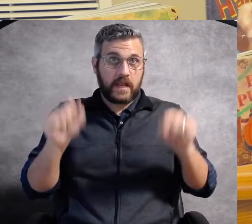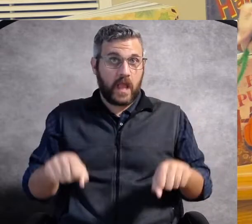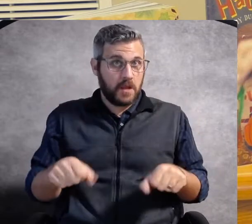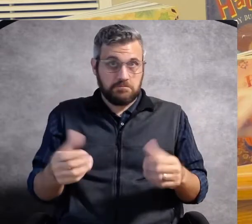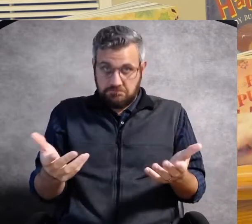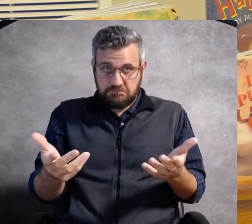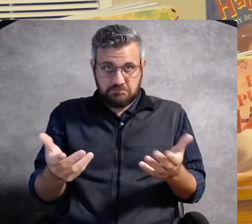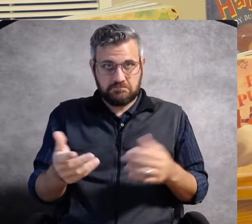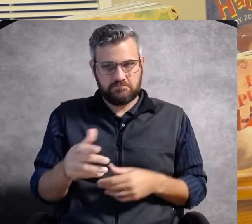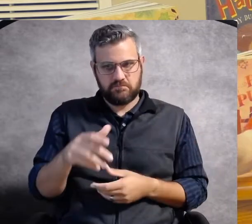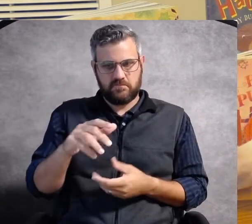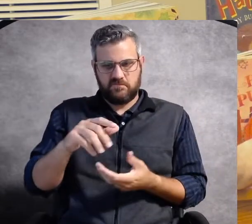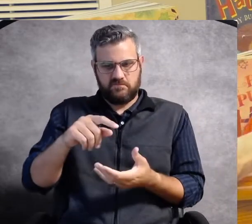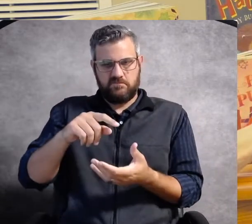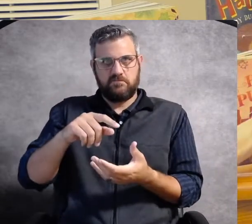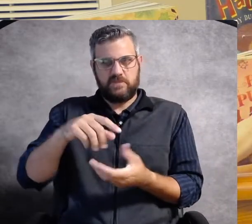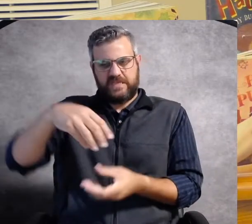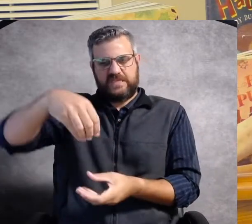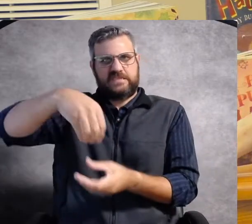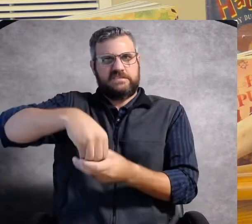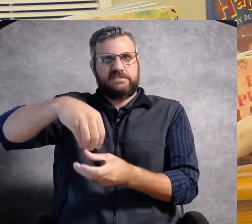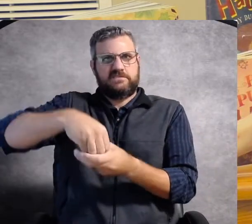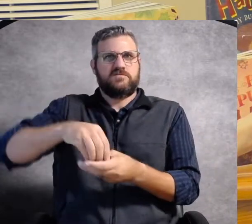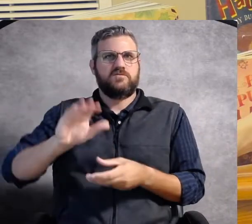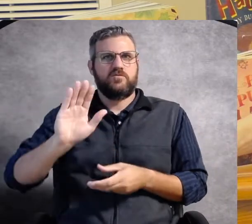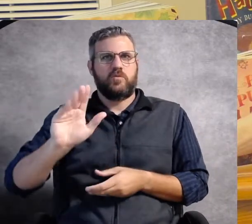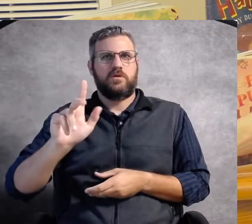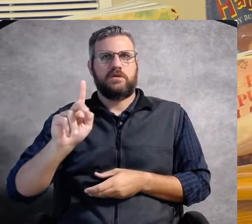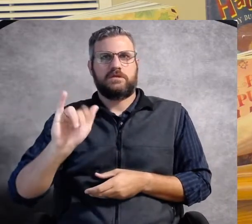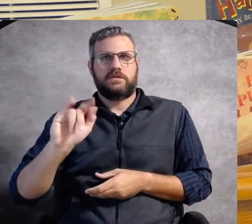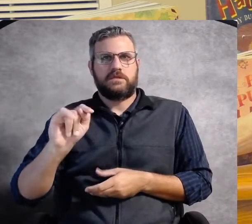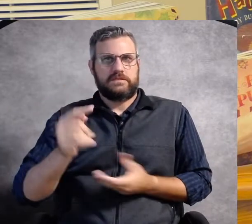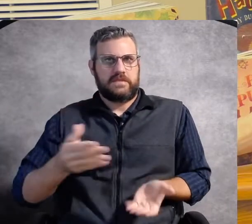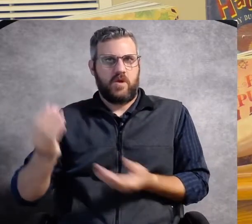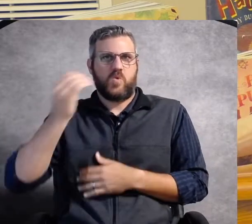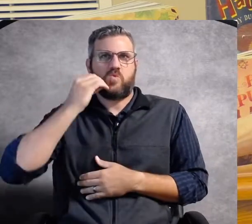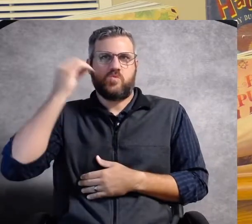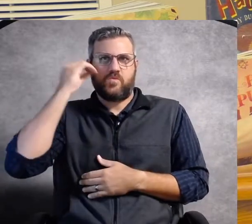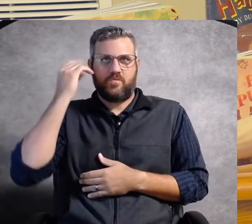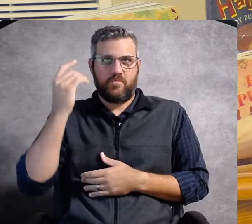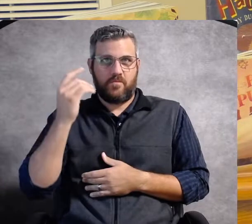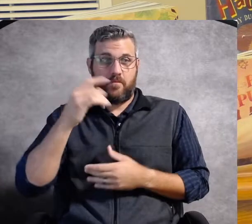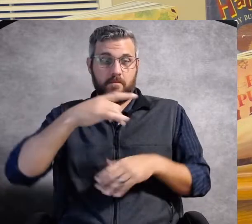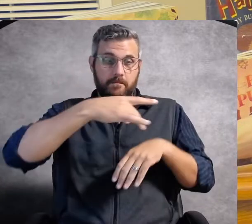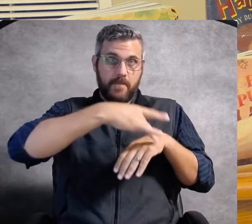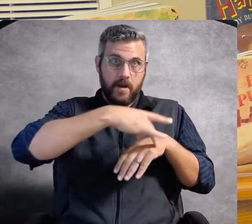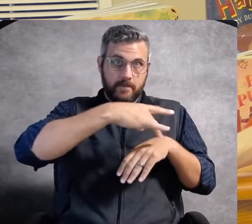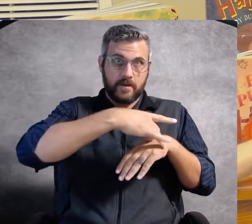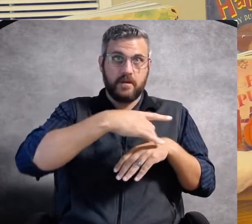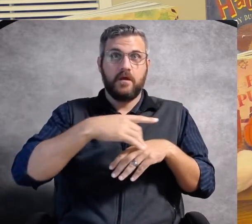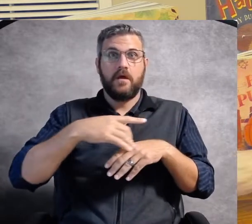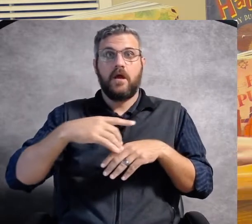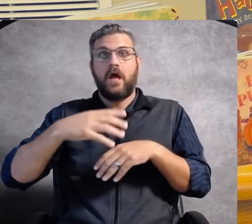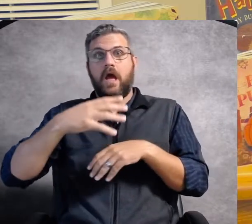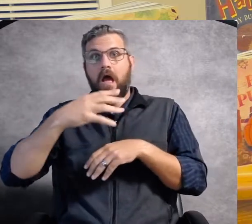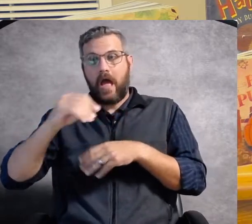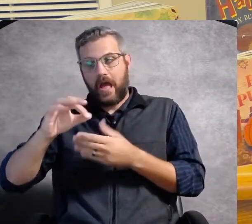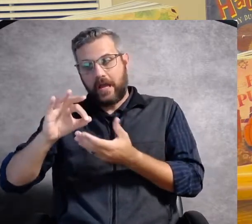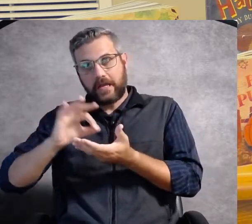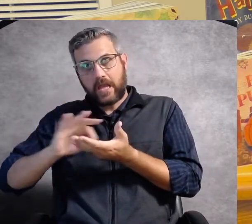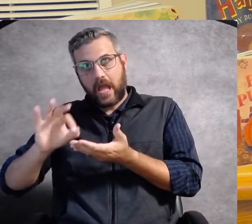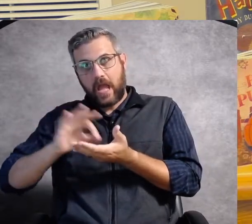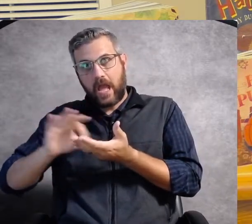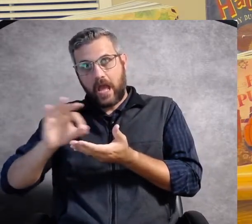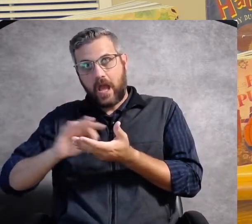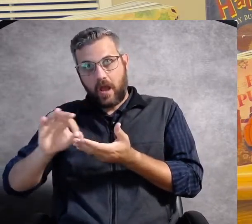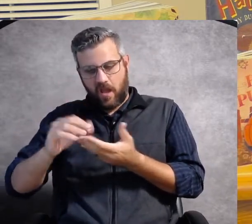colors if you want to. So that will be in your kit that you take home. Everything to make your pumpkin and